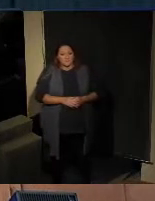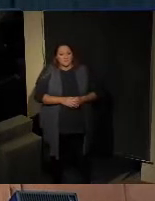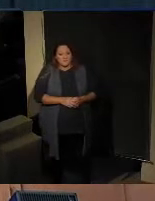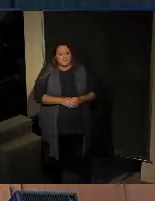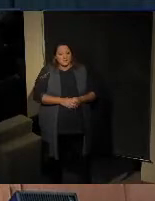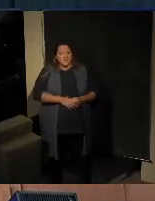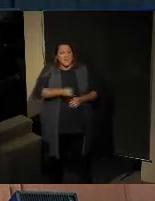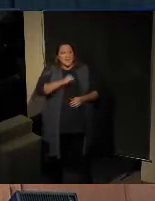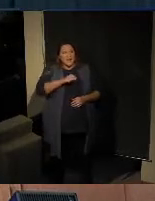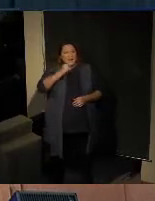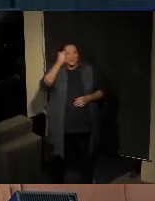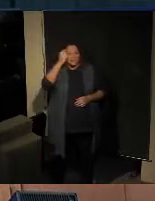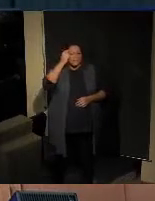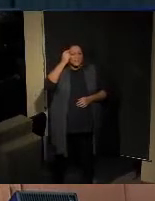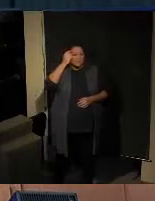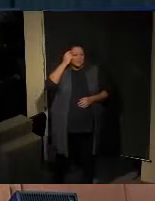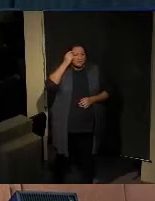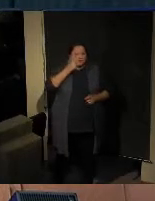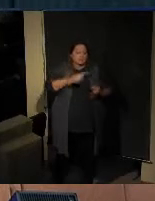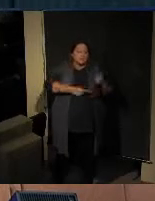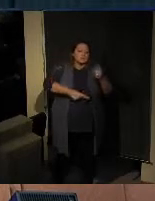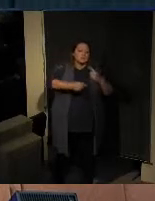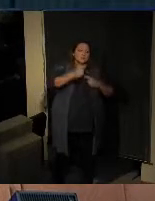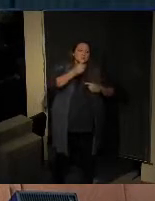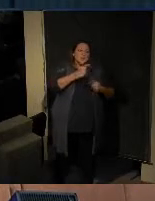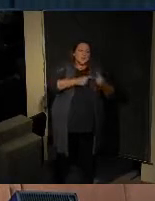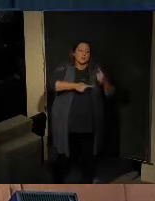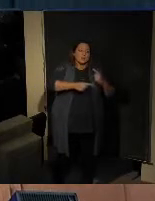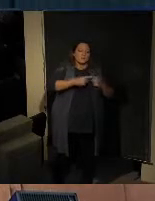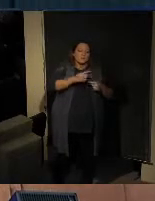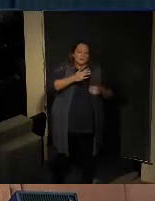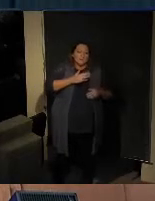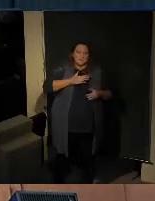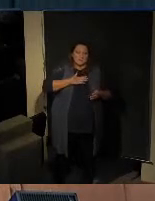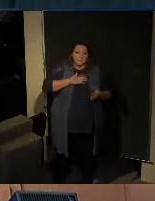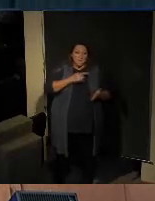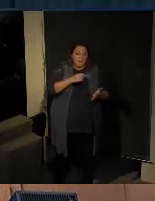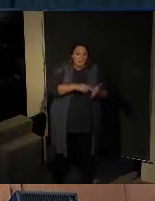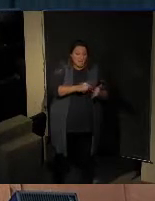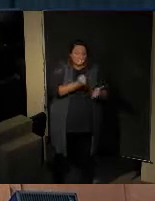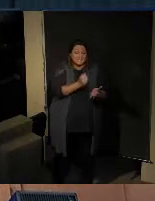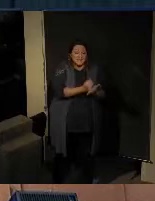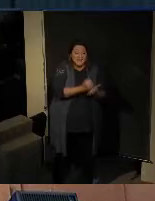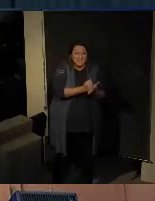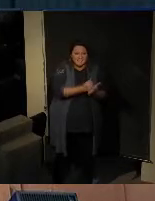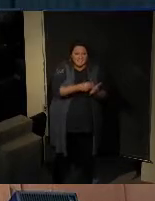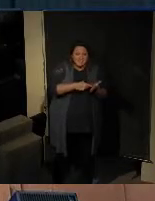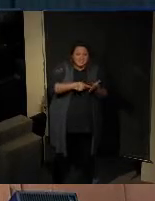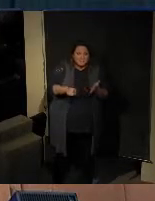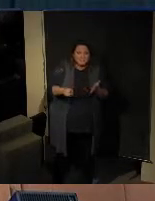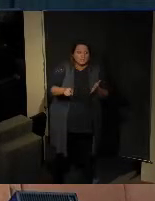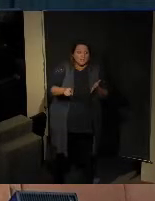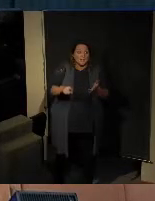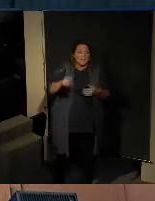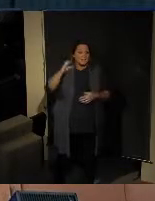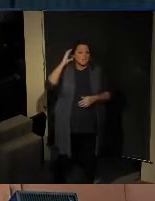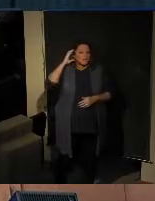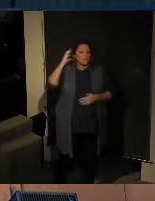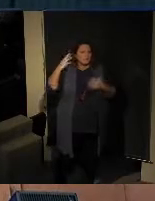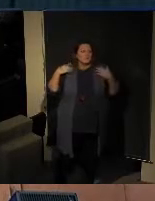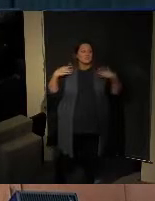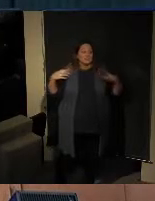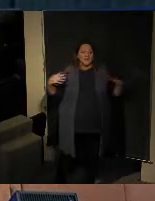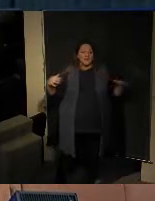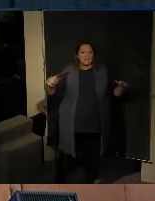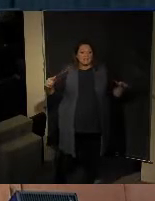It seemed I come my debt to pay. I heard the angels plainly say,